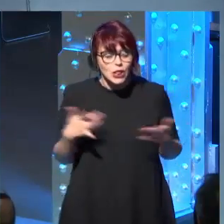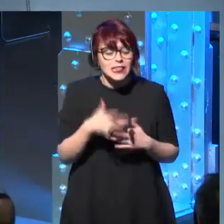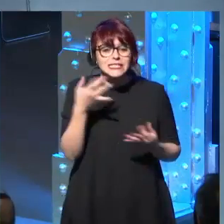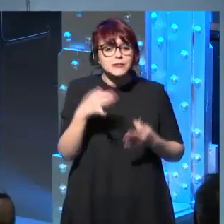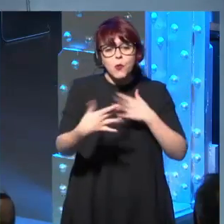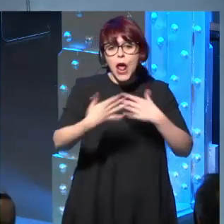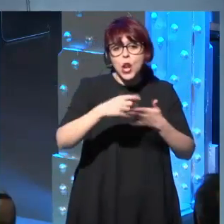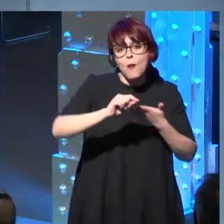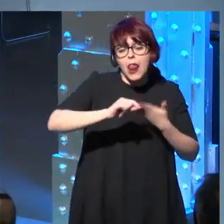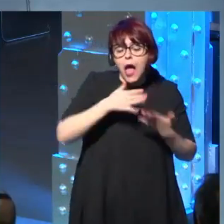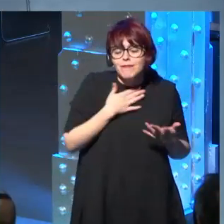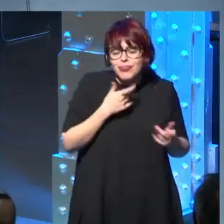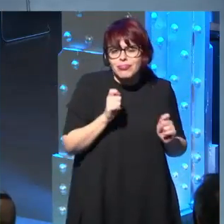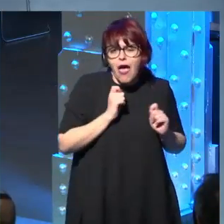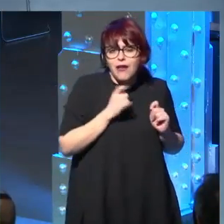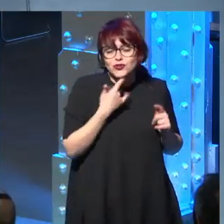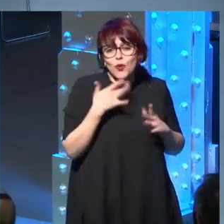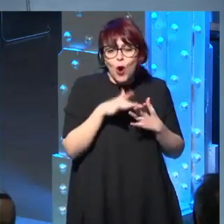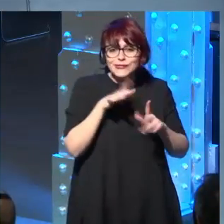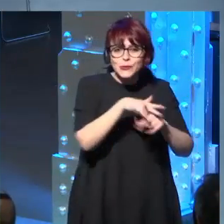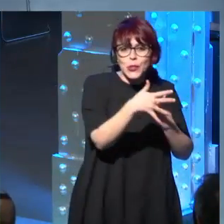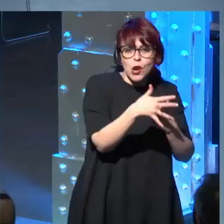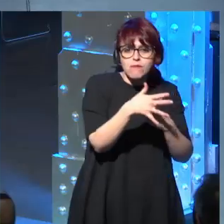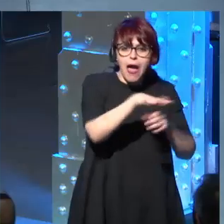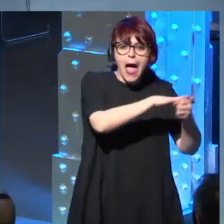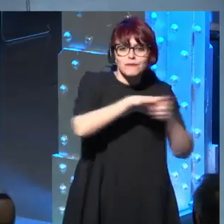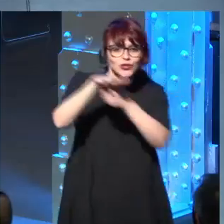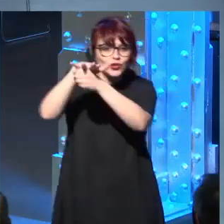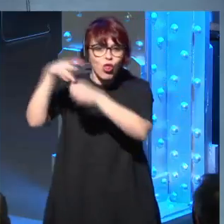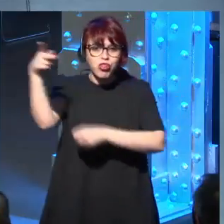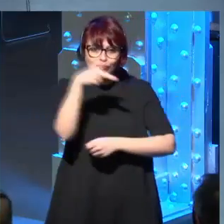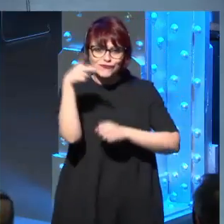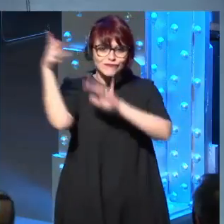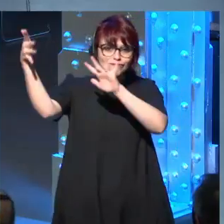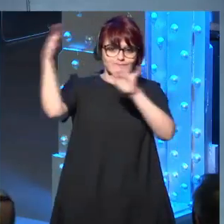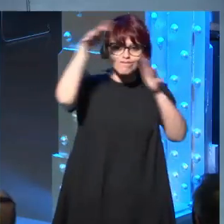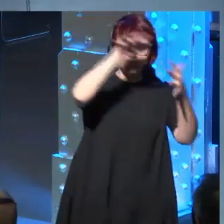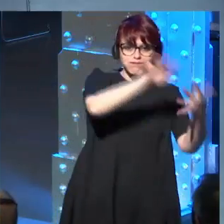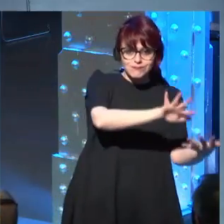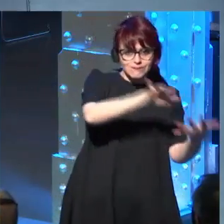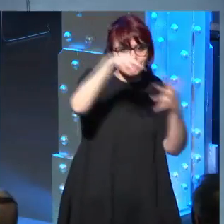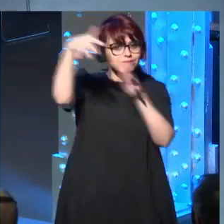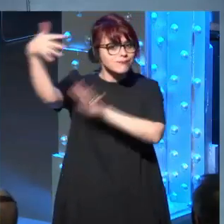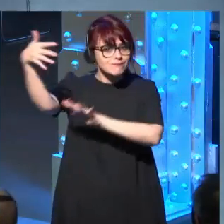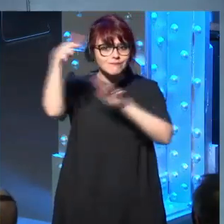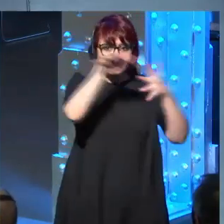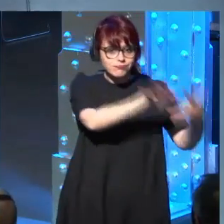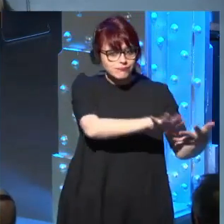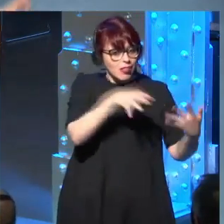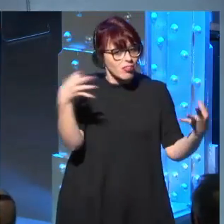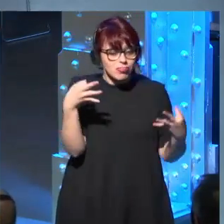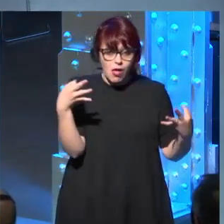actually. The novels are, for me, the religion of secular life, that